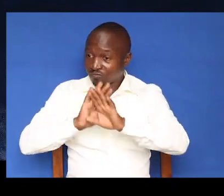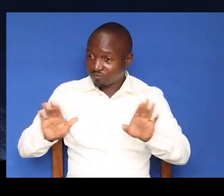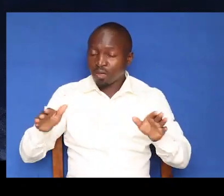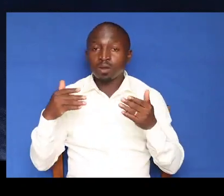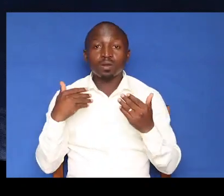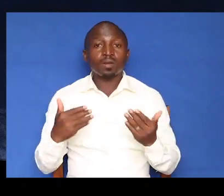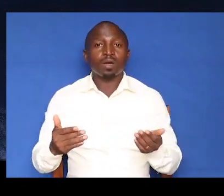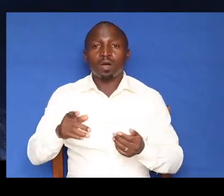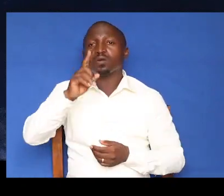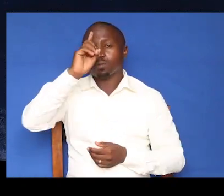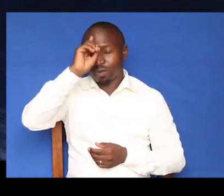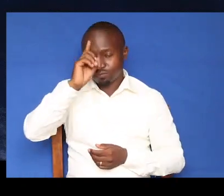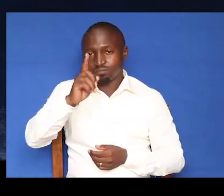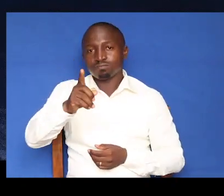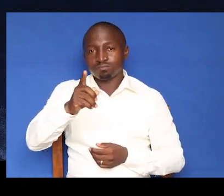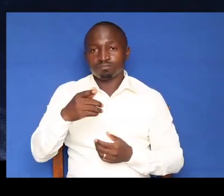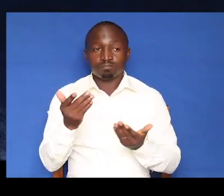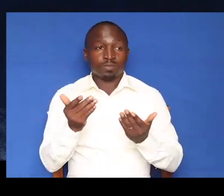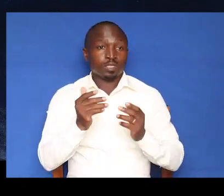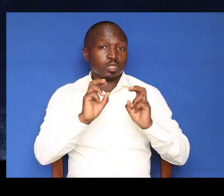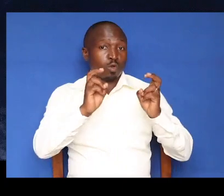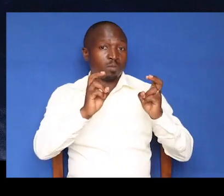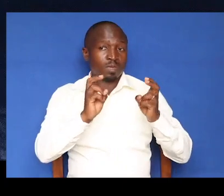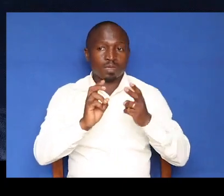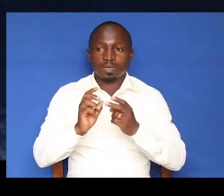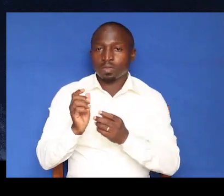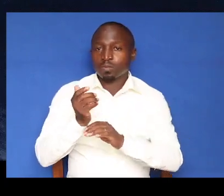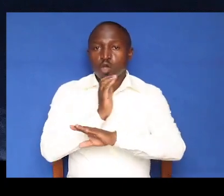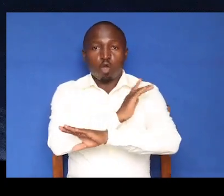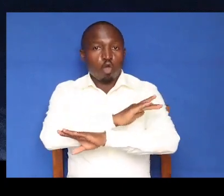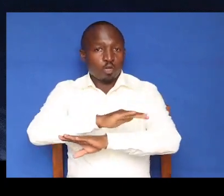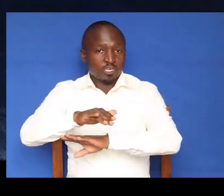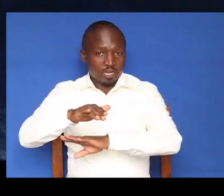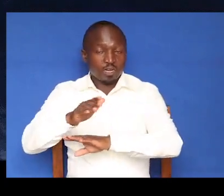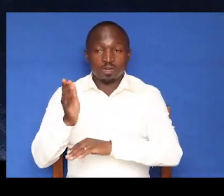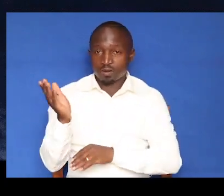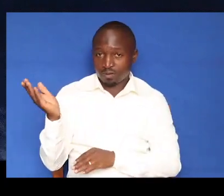you can now knowledgeable enough with the subtopic of ocean